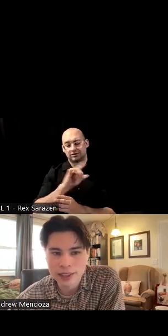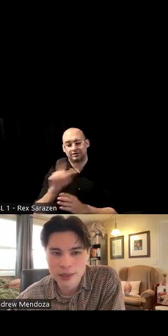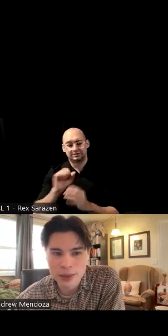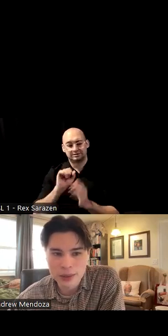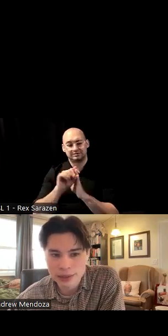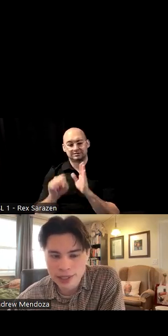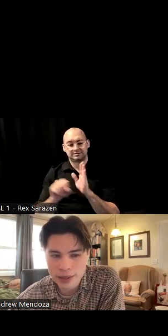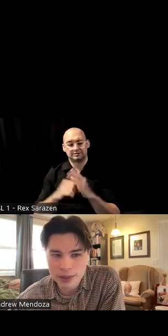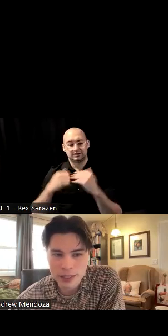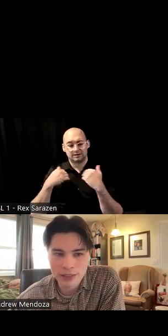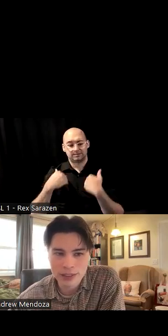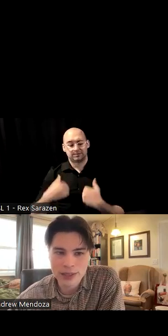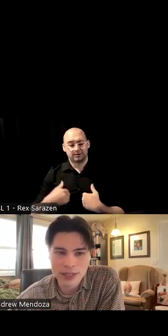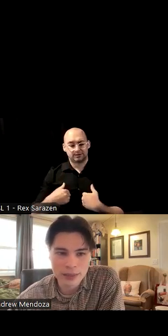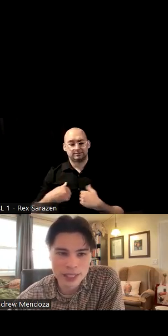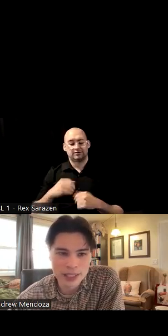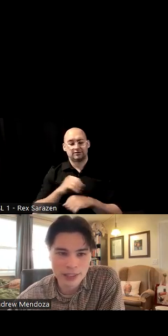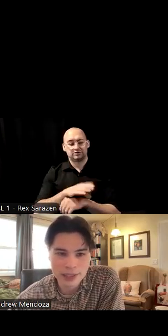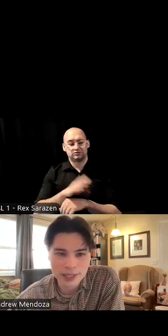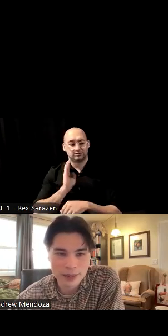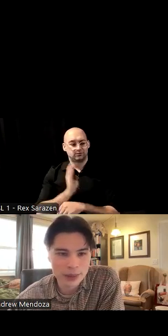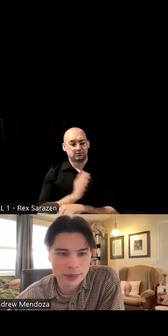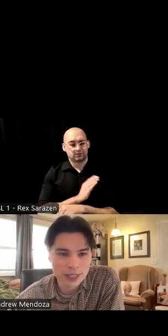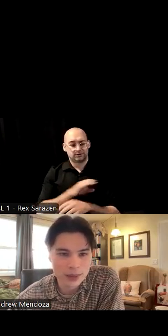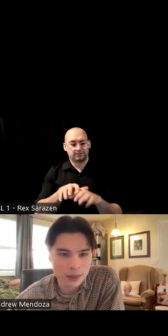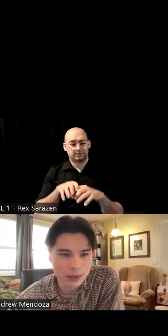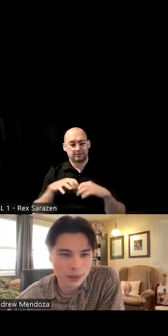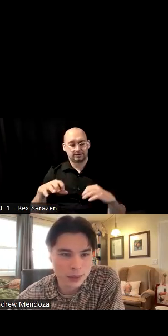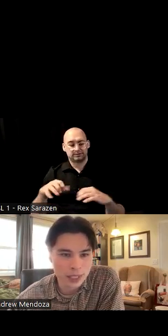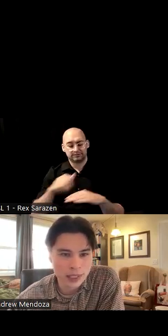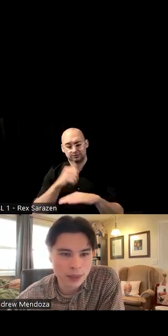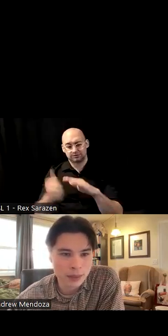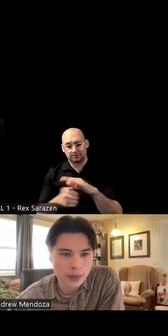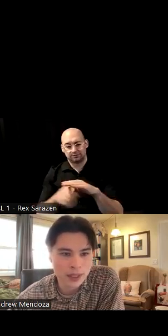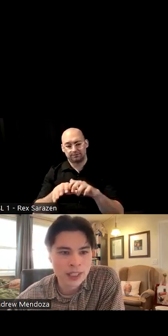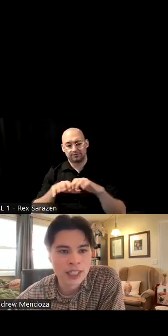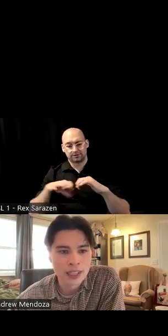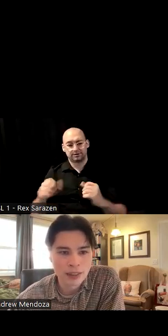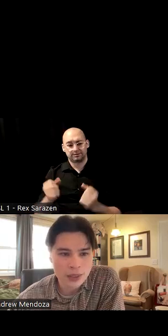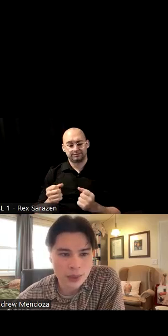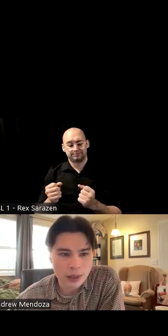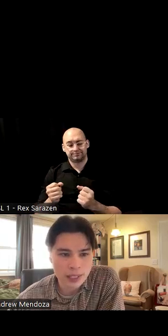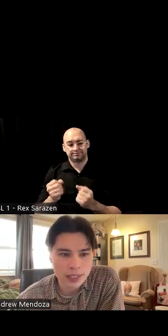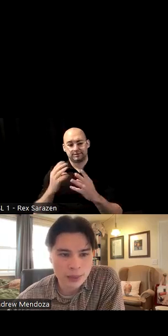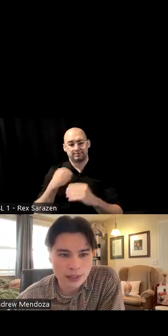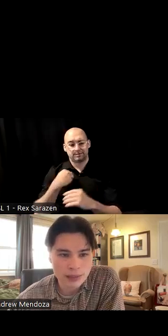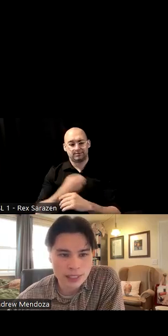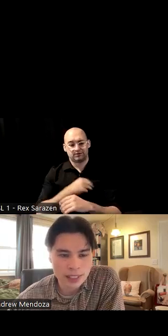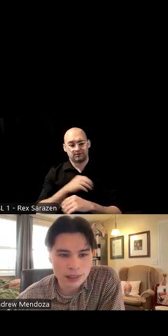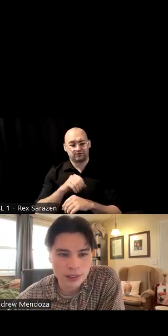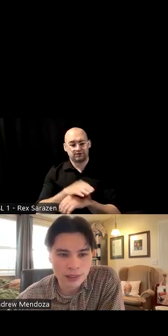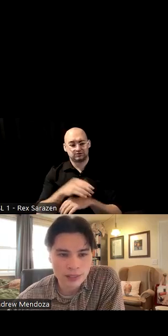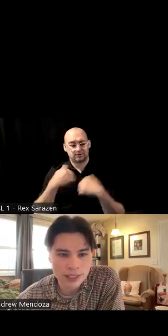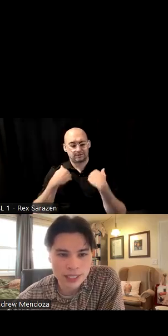is an advisory board, advisory commission, advisory committee, advisory subcommittee, or similar multi-member advisory body to meet